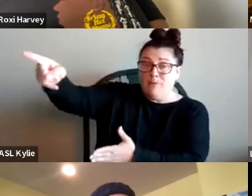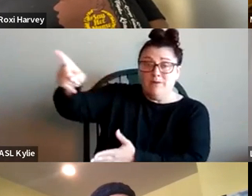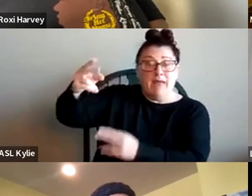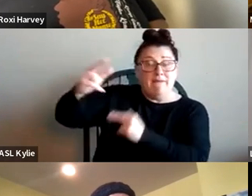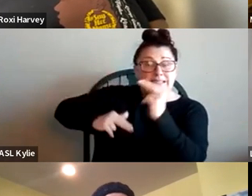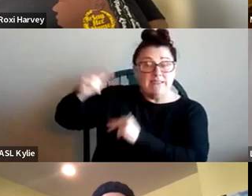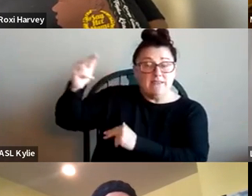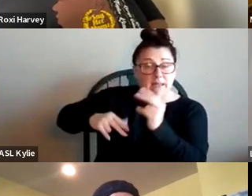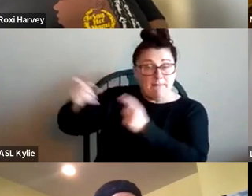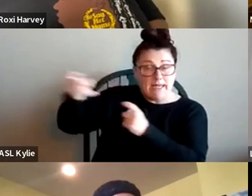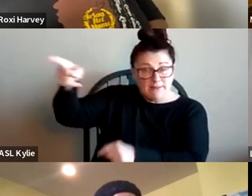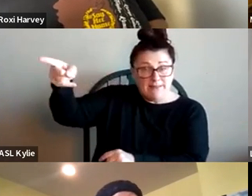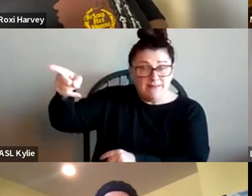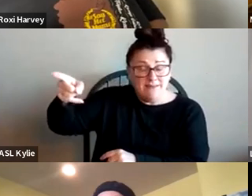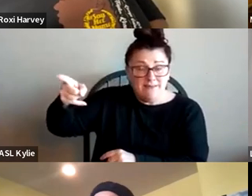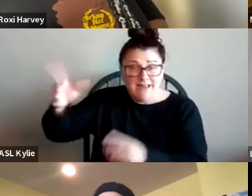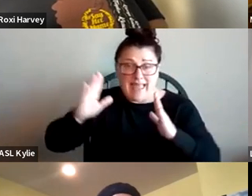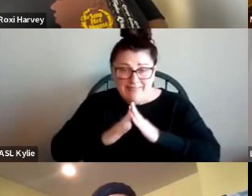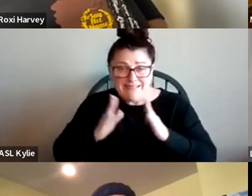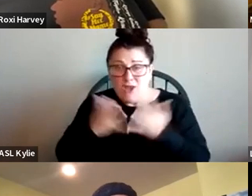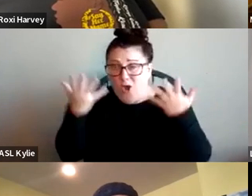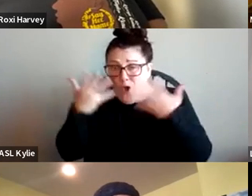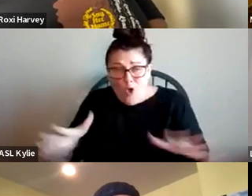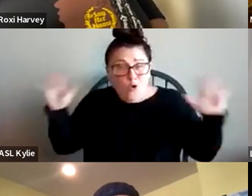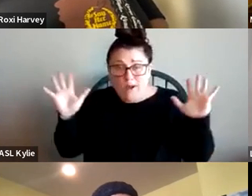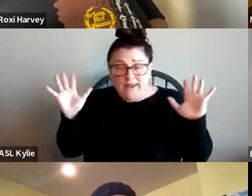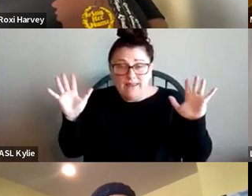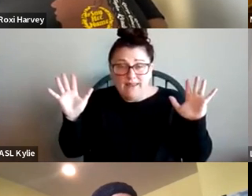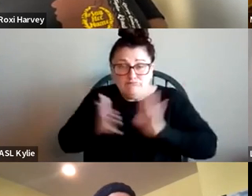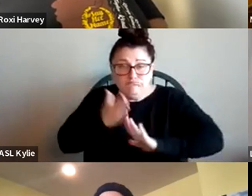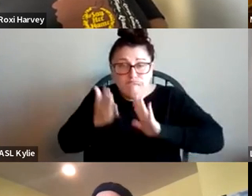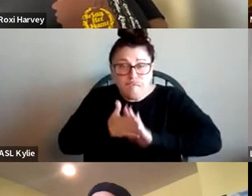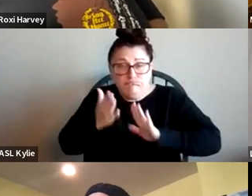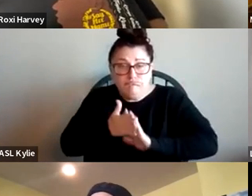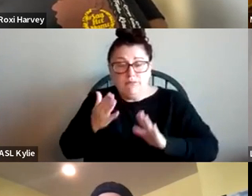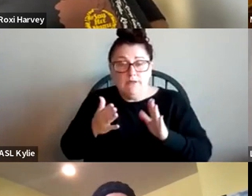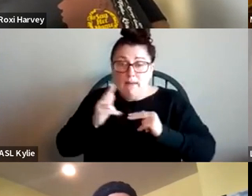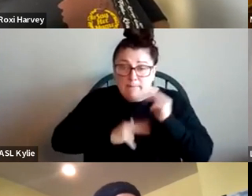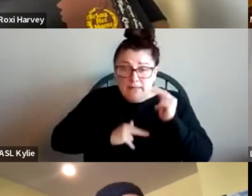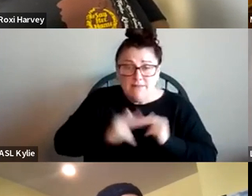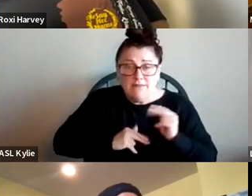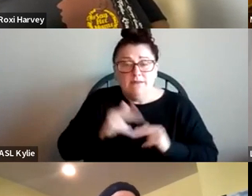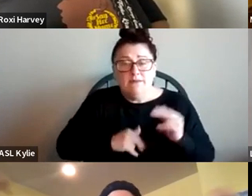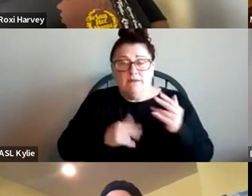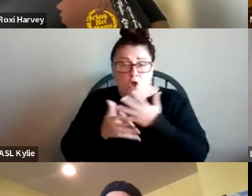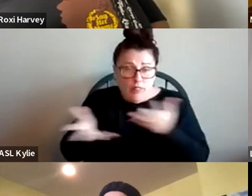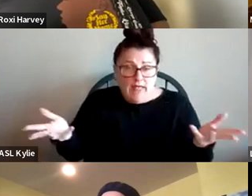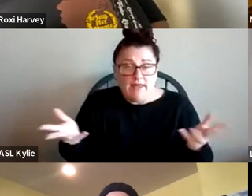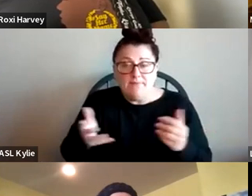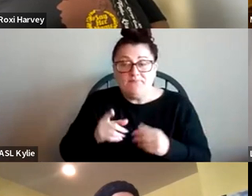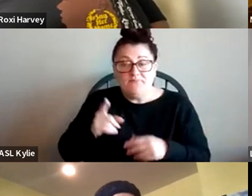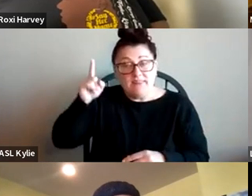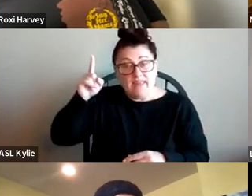management, right? Like, can the city, who already handles all the public works and handles all the public buildings, can